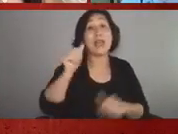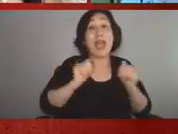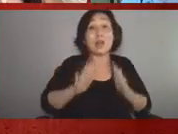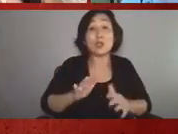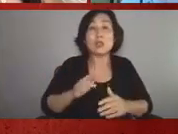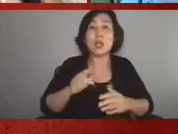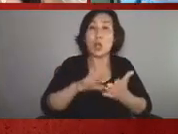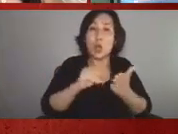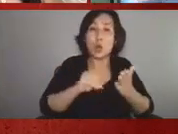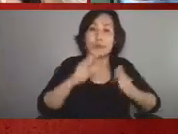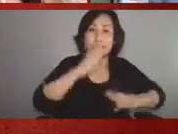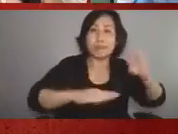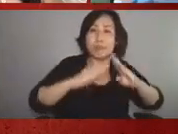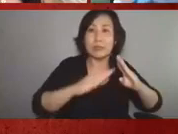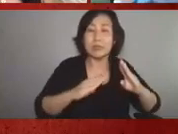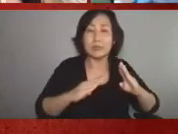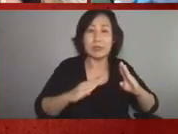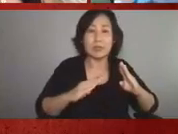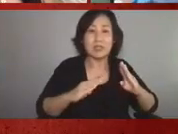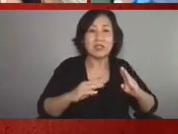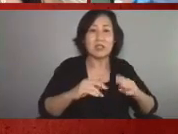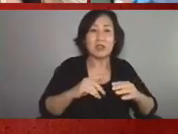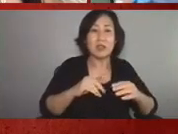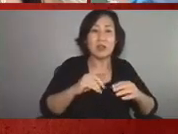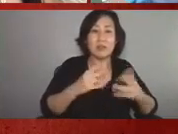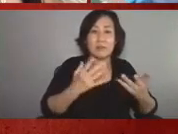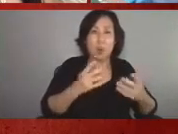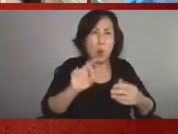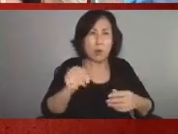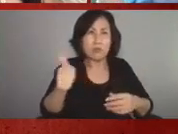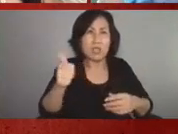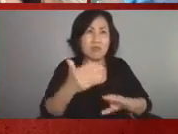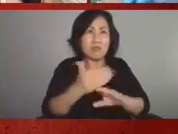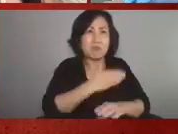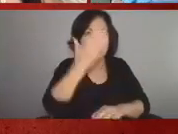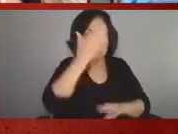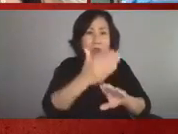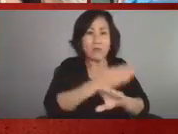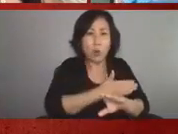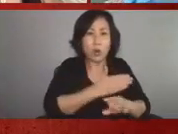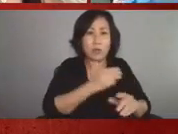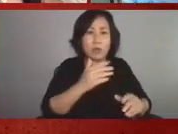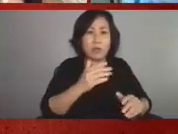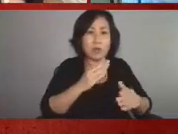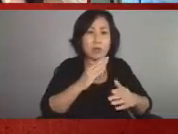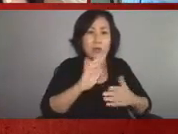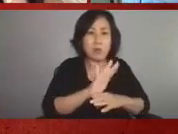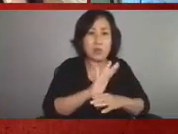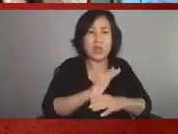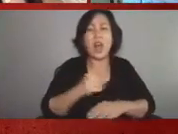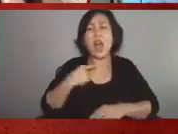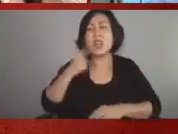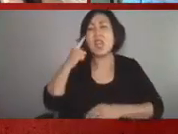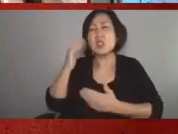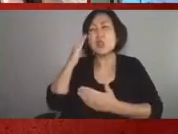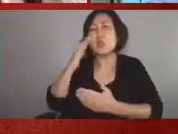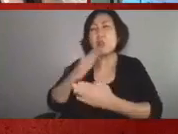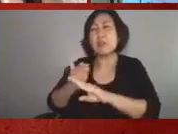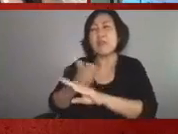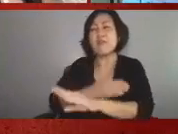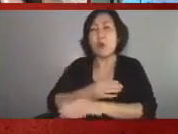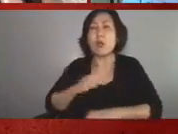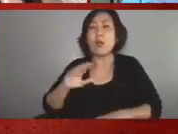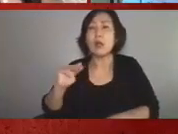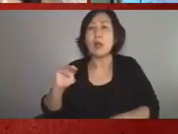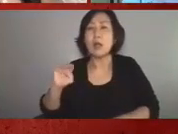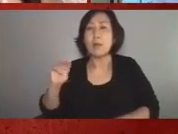Yes. But did she learn martial arts, or was she very well versed in that to begin with? Because I